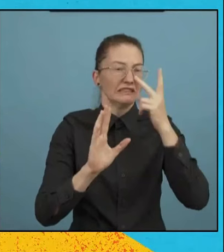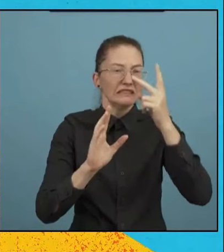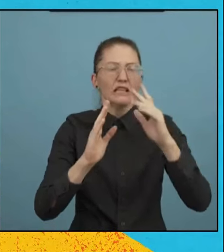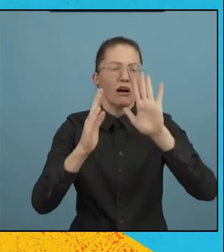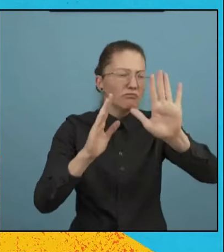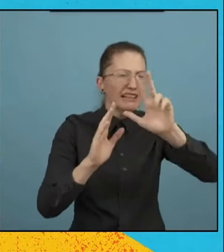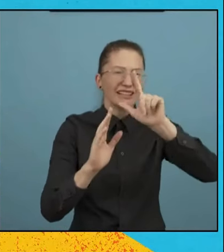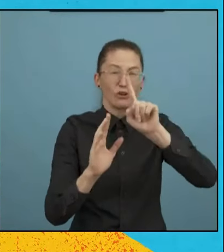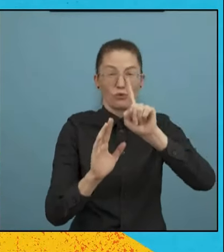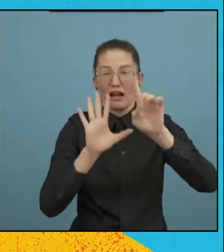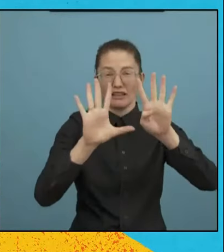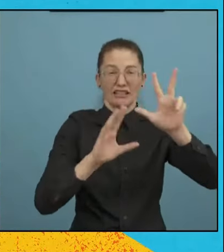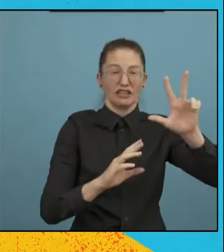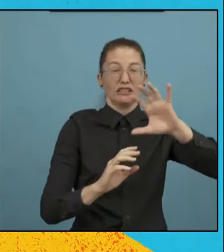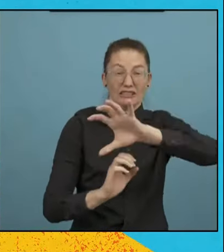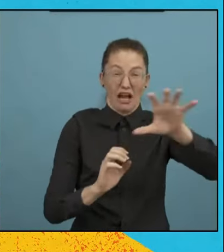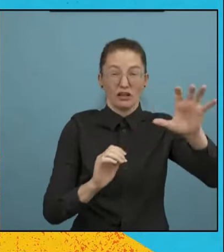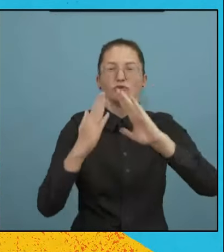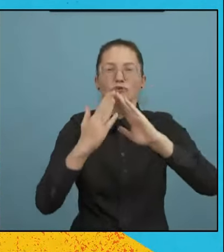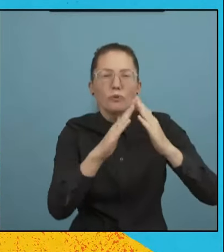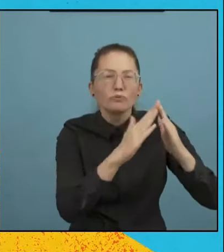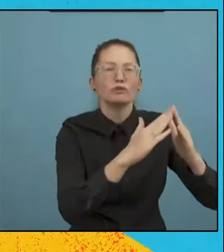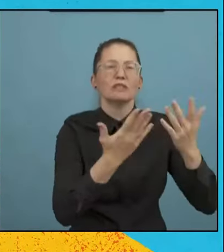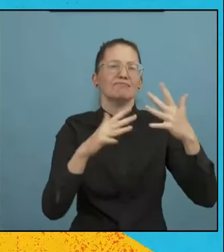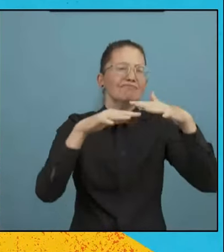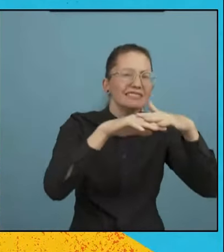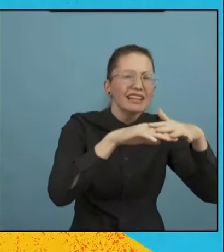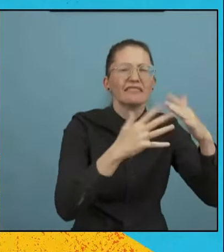his interventions this morning.